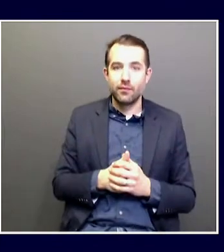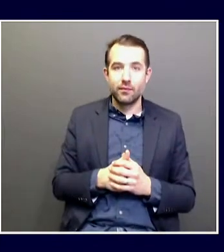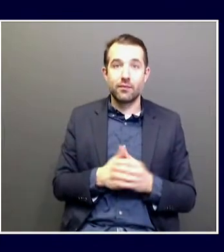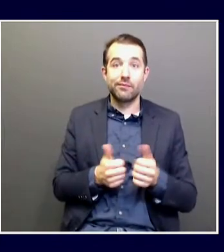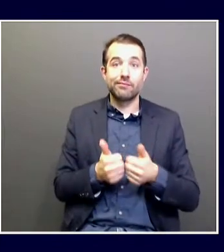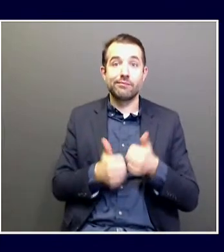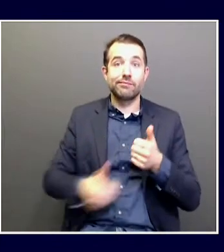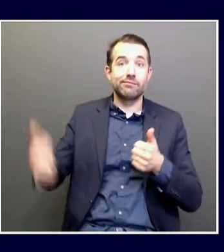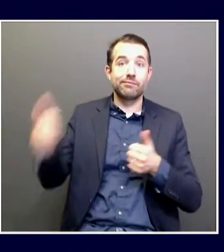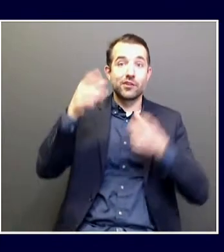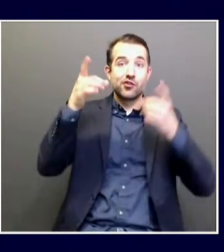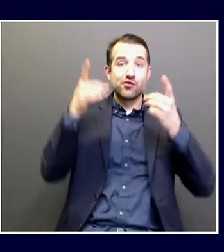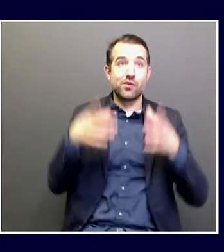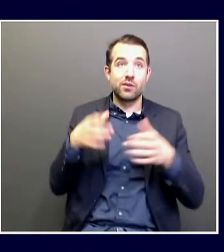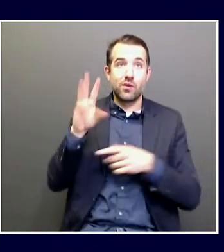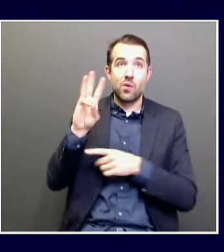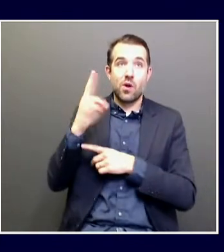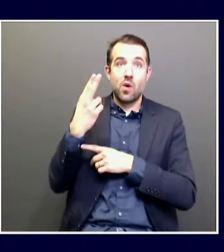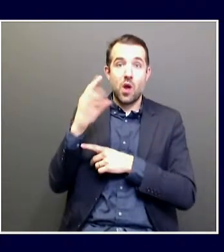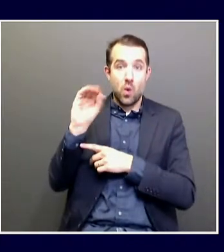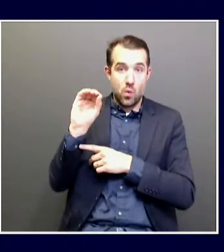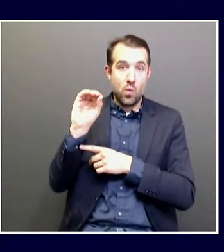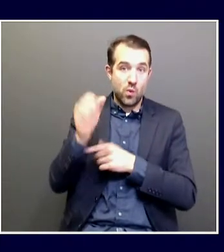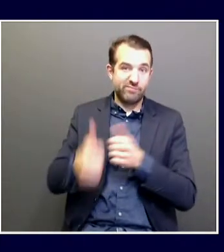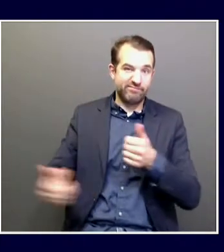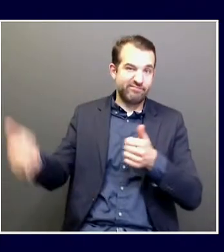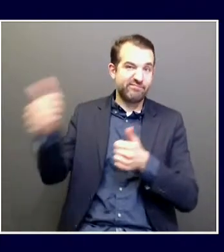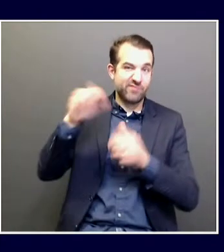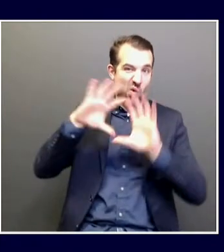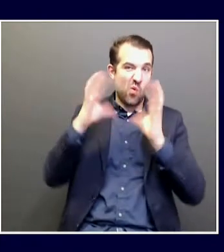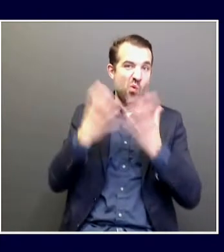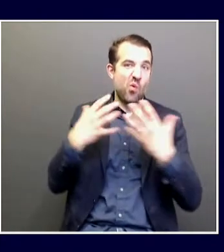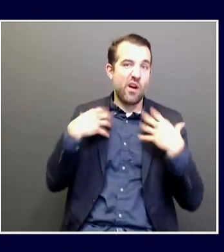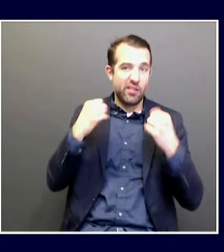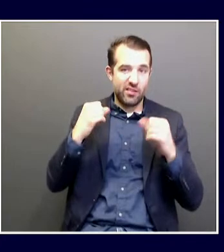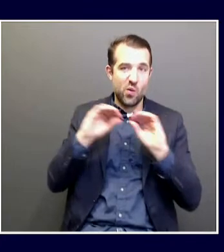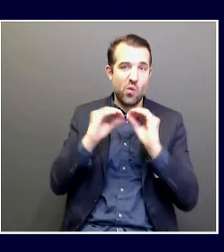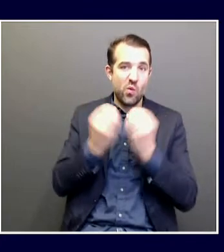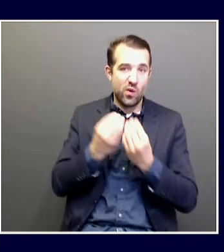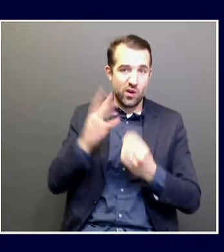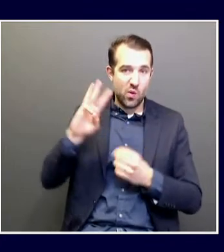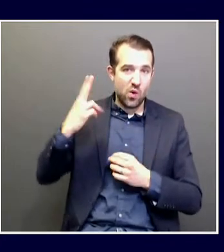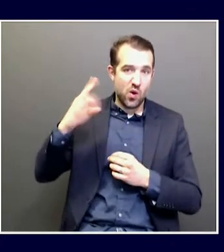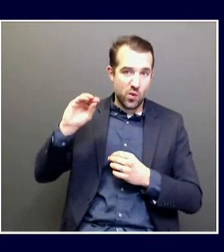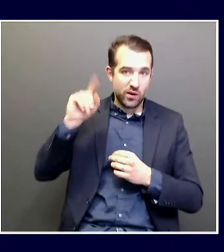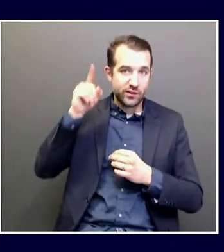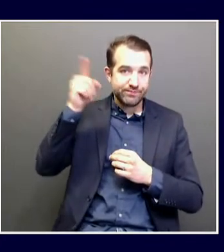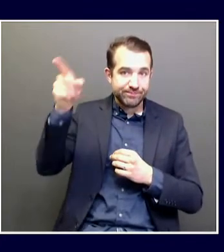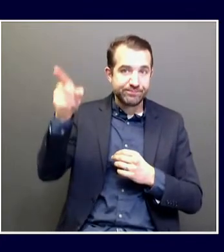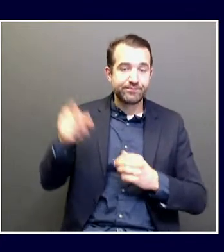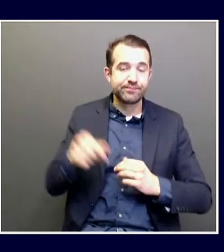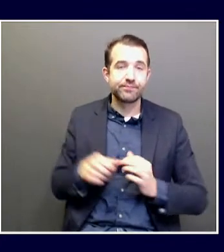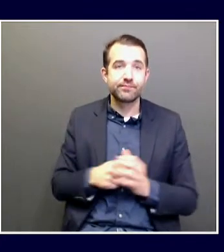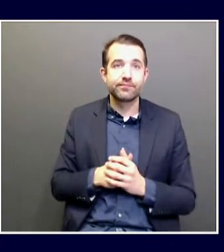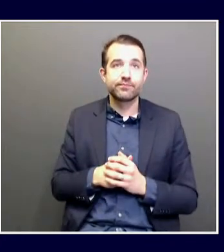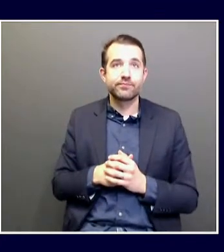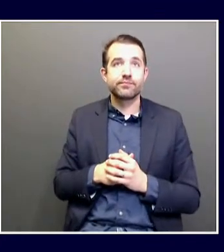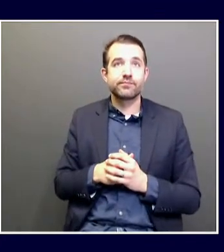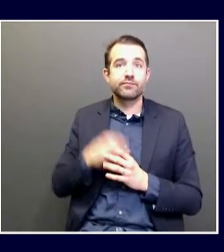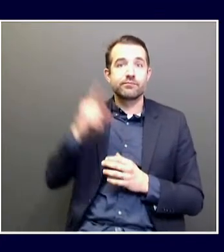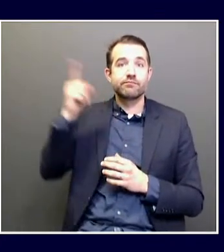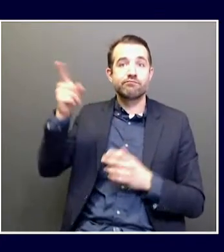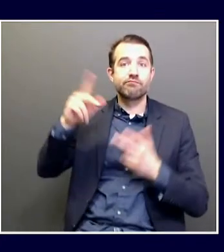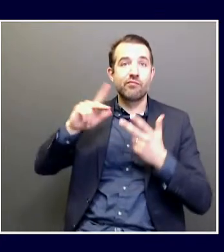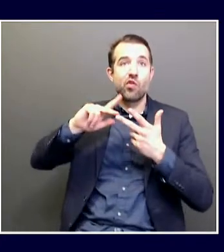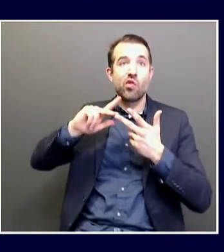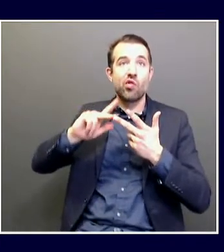that the drive to boost in the developed world could have sort of a punitive impact on the developing